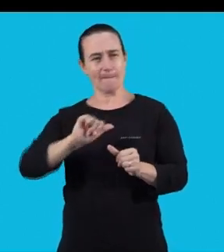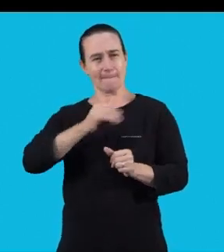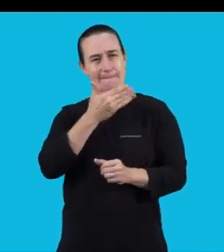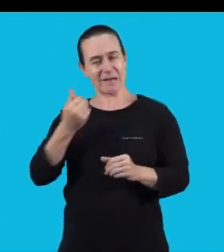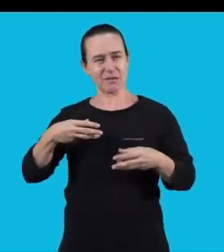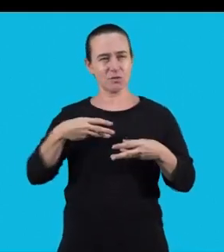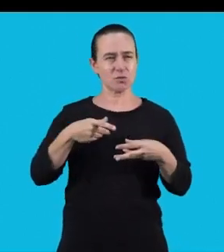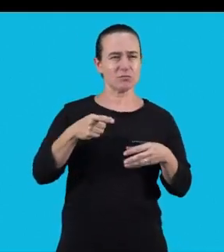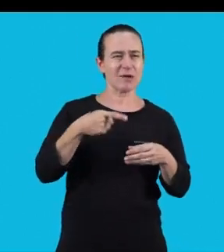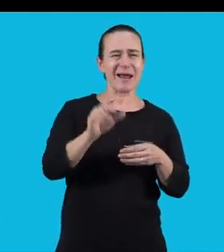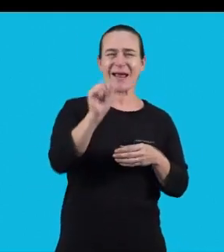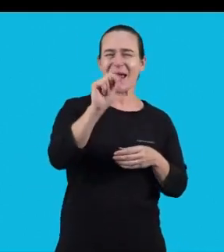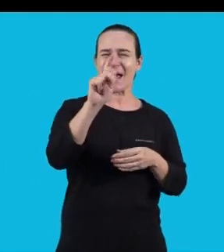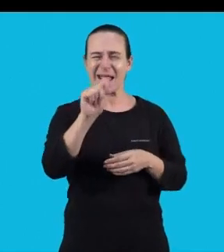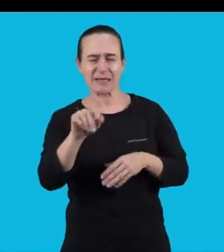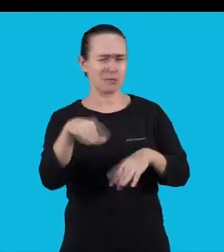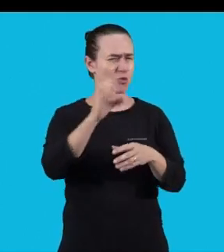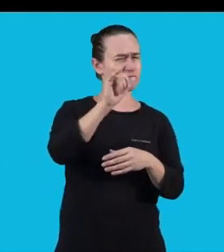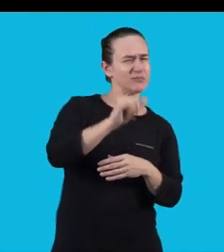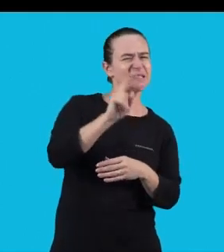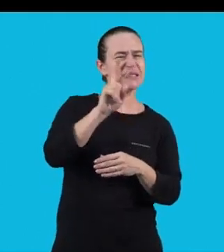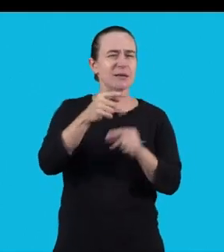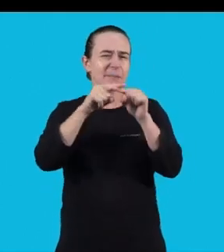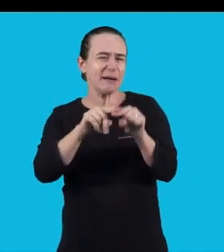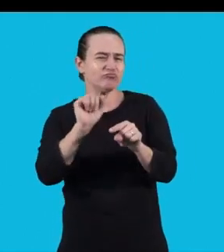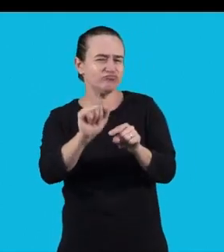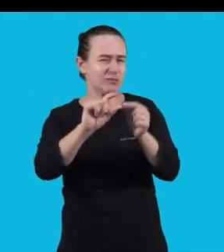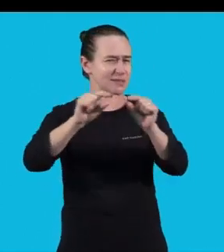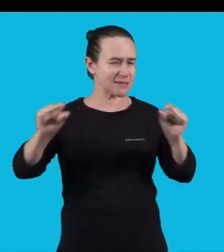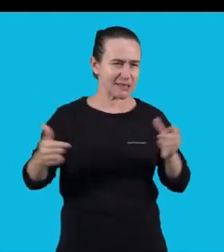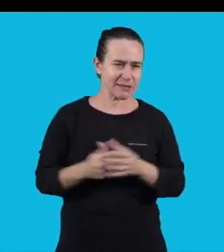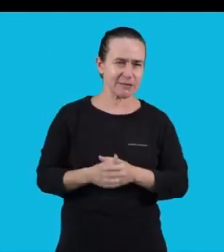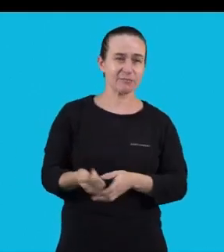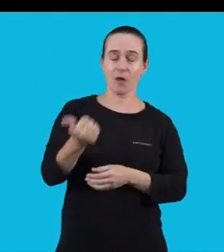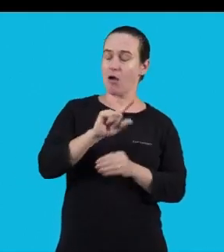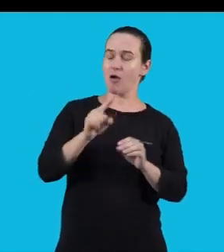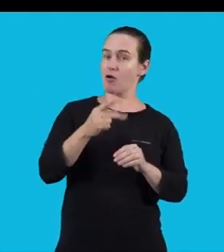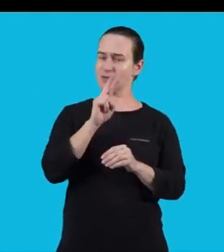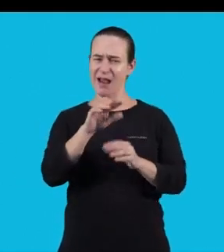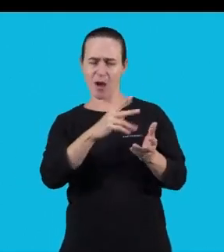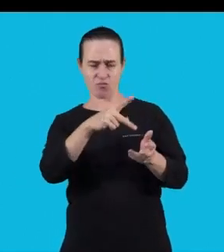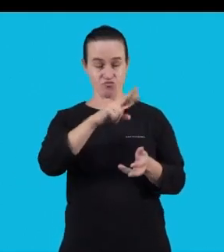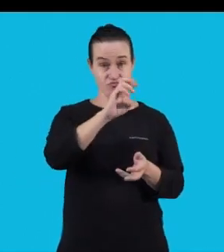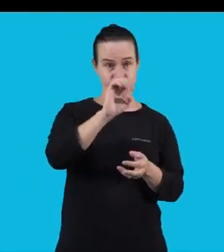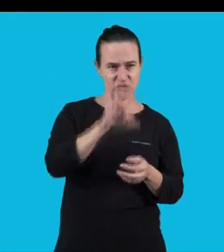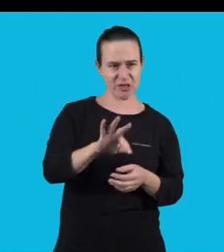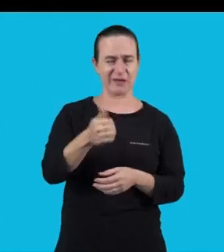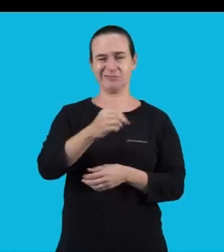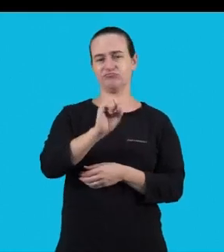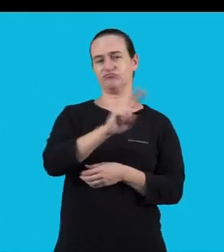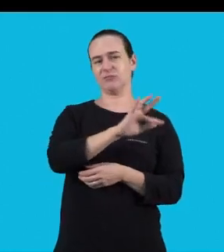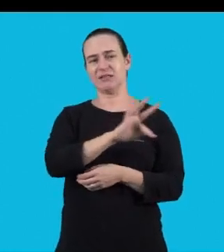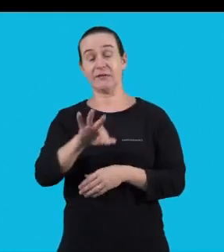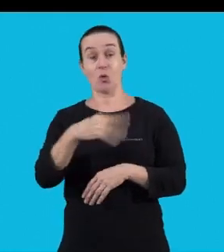appropriate antonyms or synonyms based on the context of the sentence, not recognizing how prefixes,